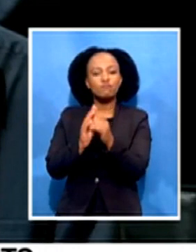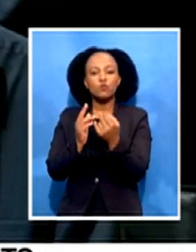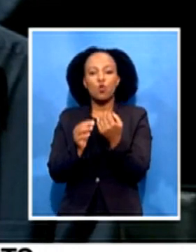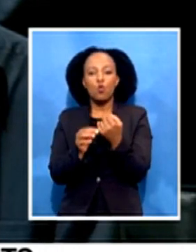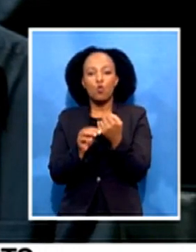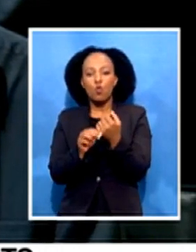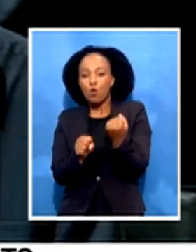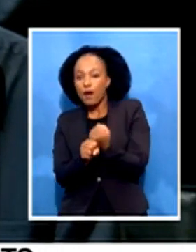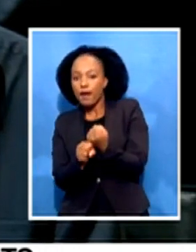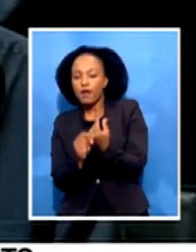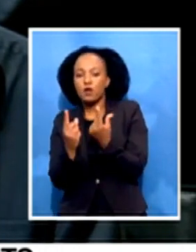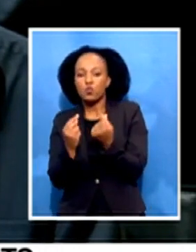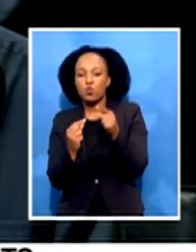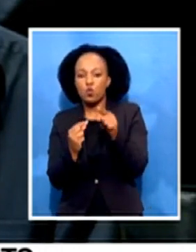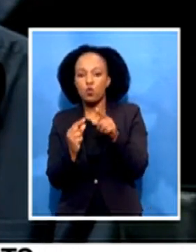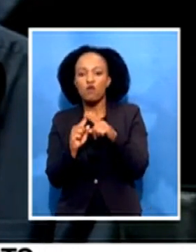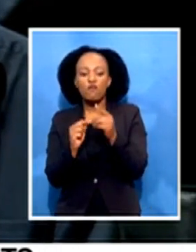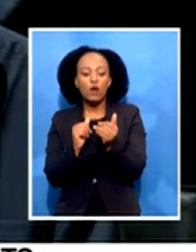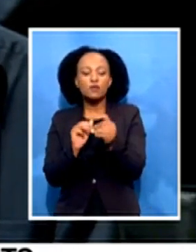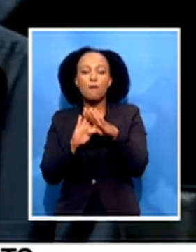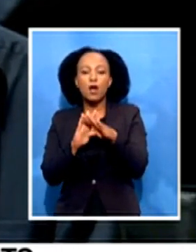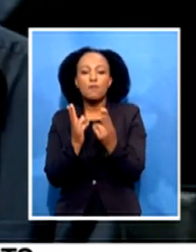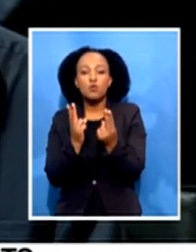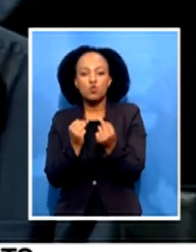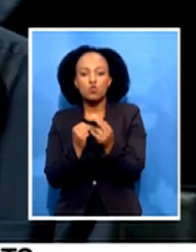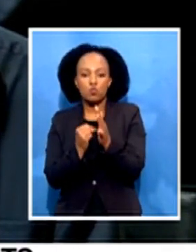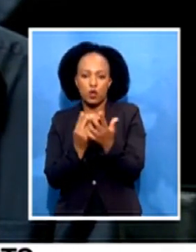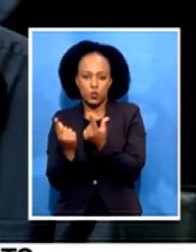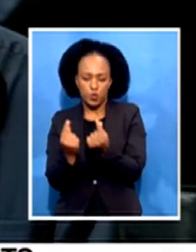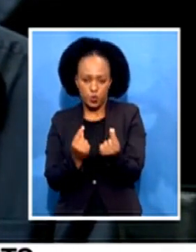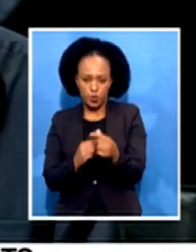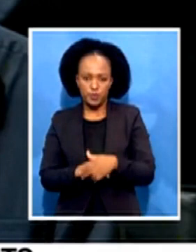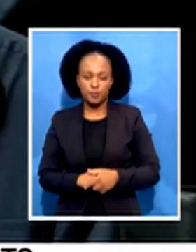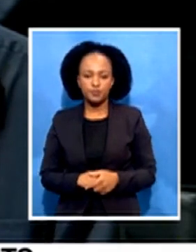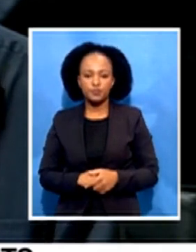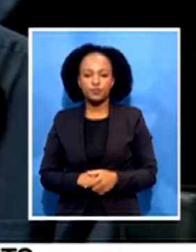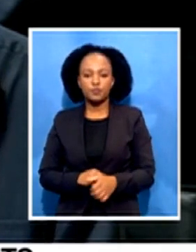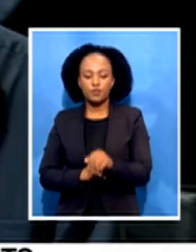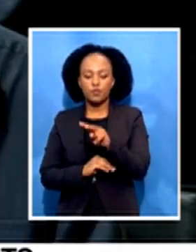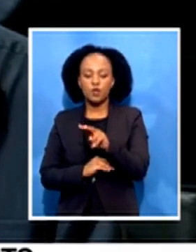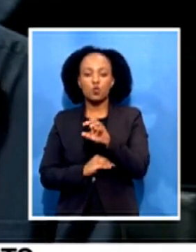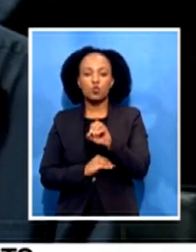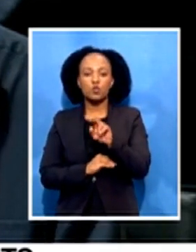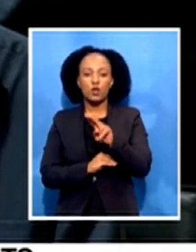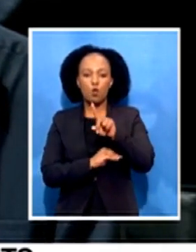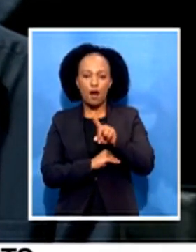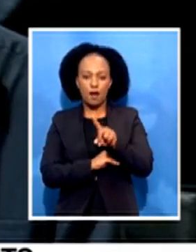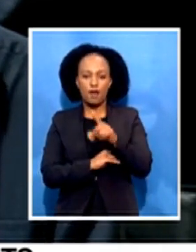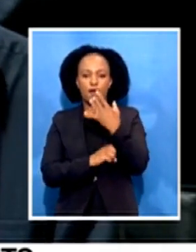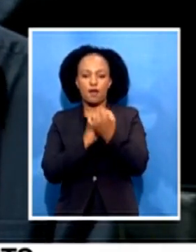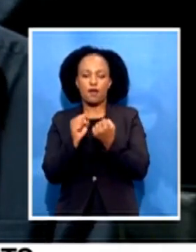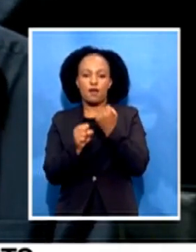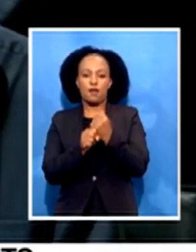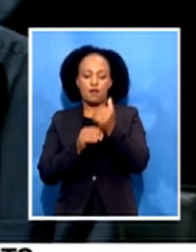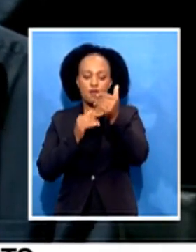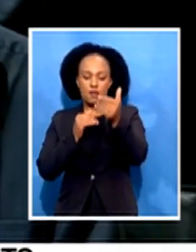program. The 2021 year of the local, the CC resolved to declare year